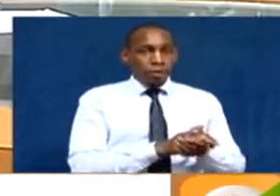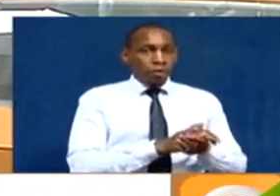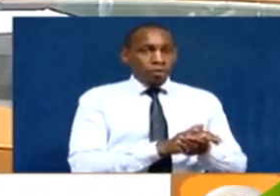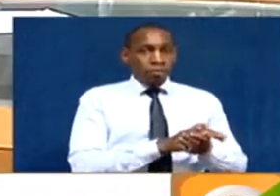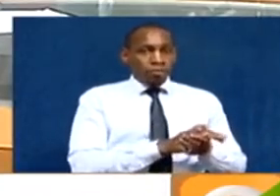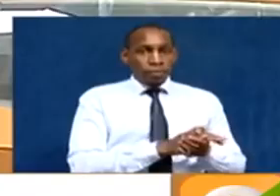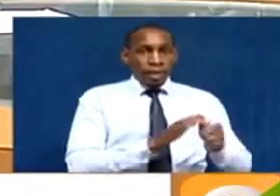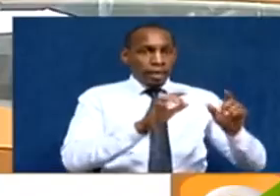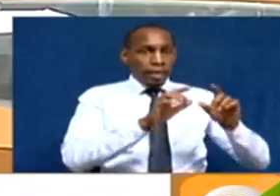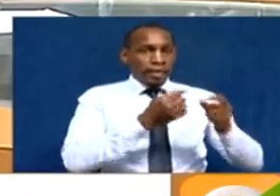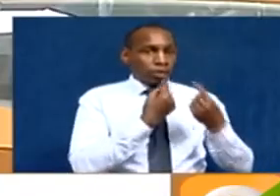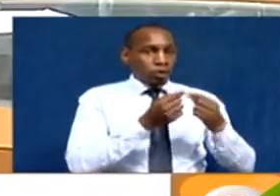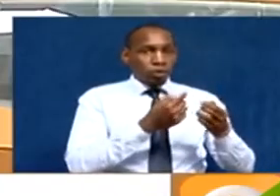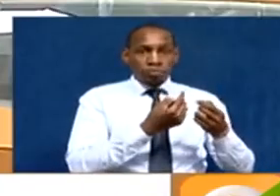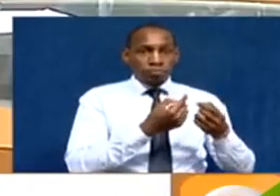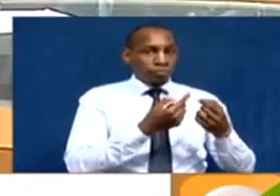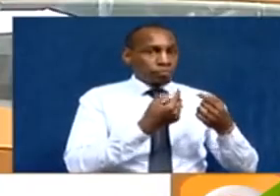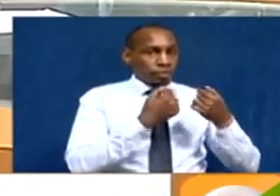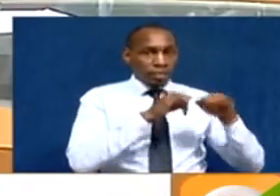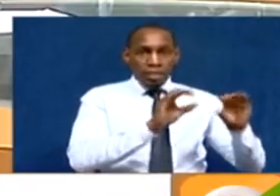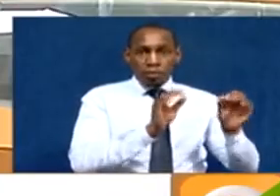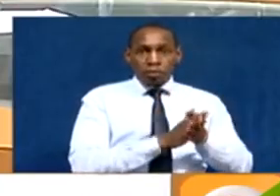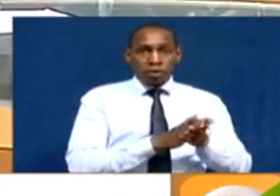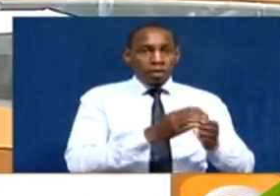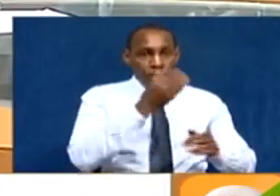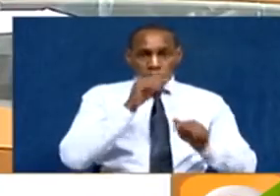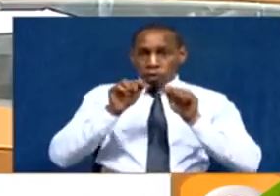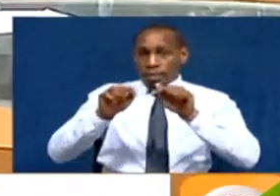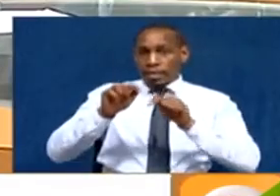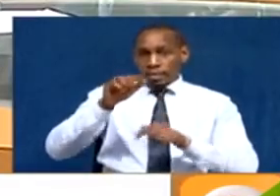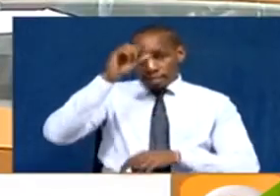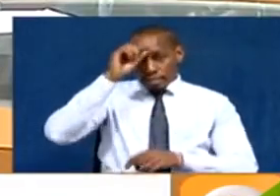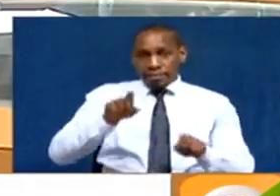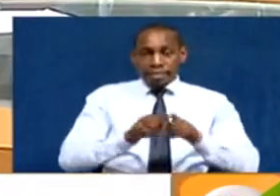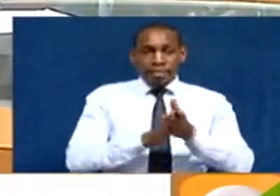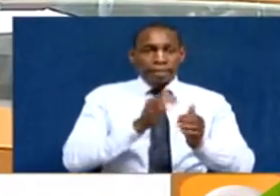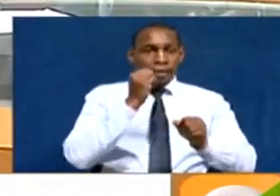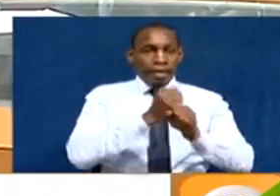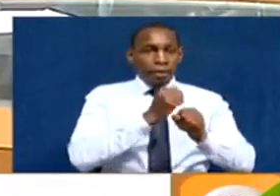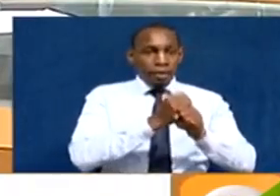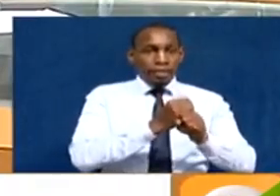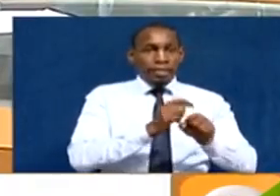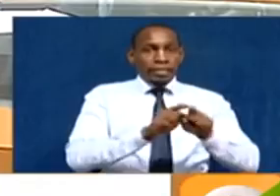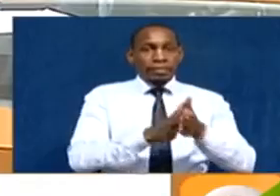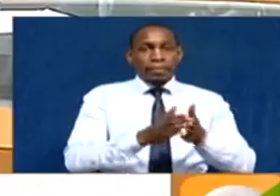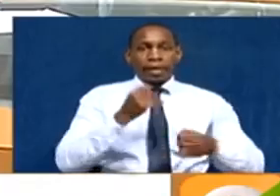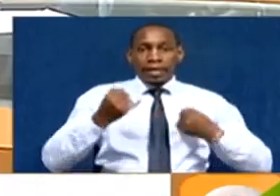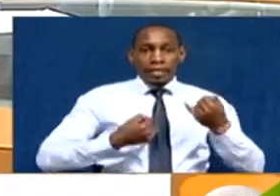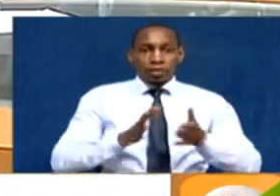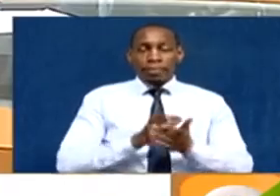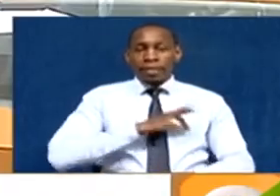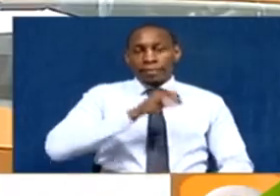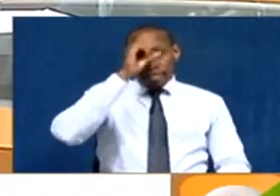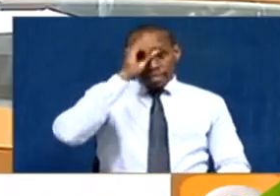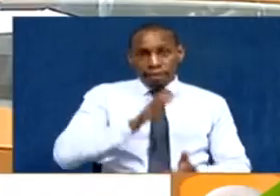speak, saying the country's number two is criticizing the government he serves from within while still enjoying the benefits of the same